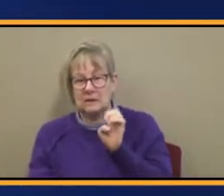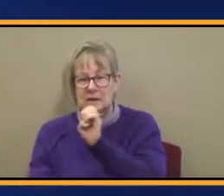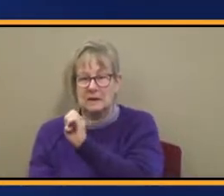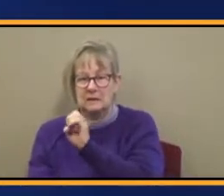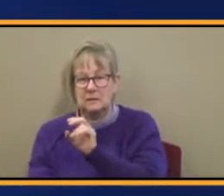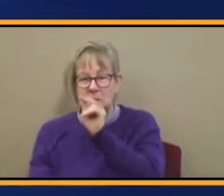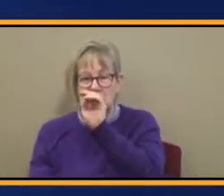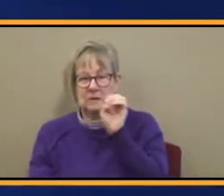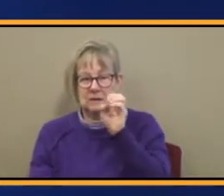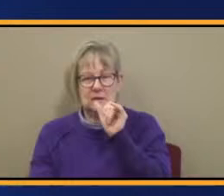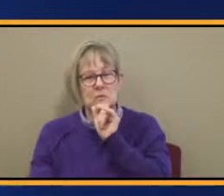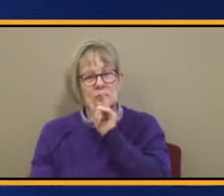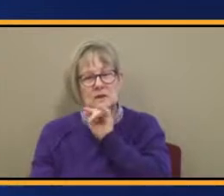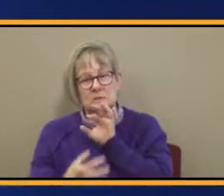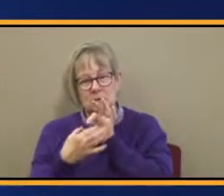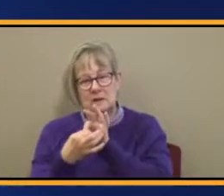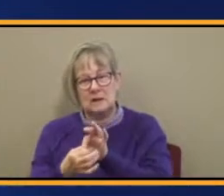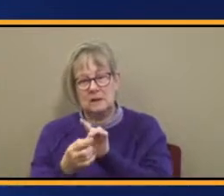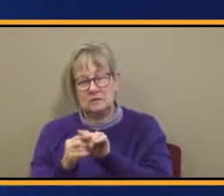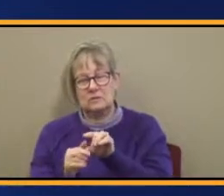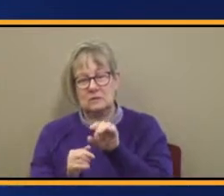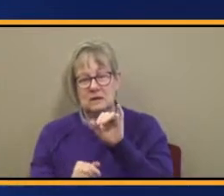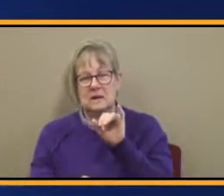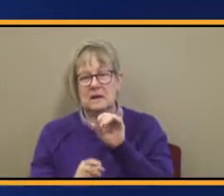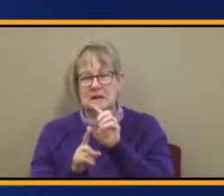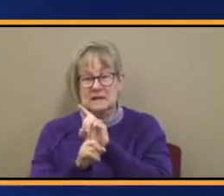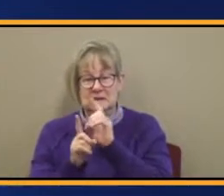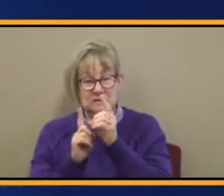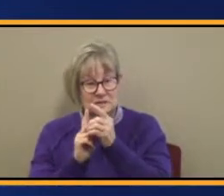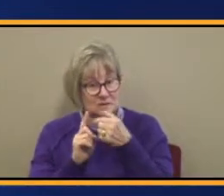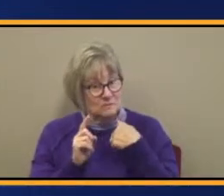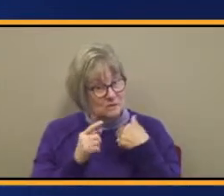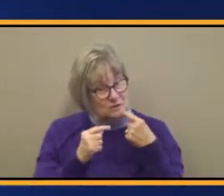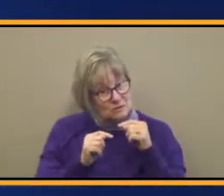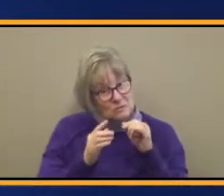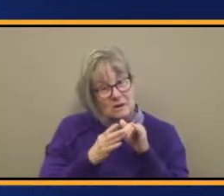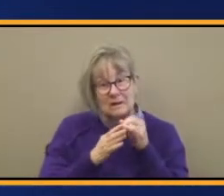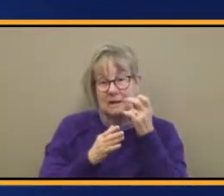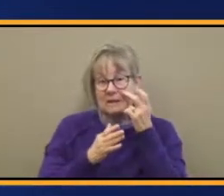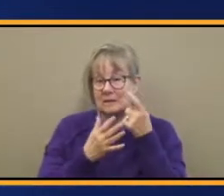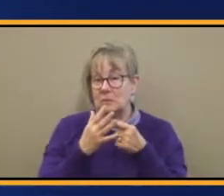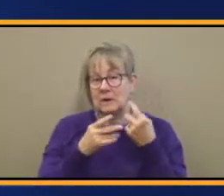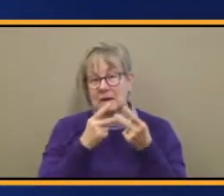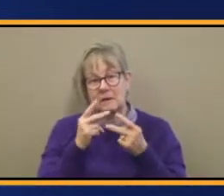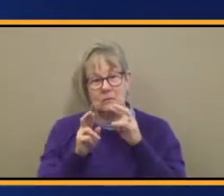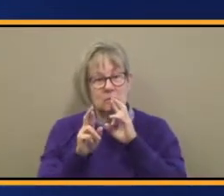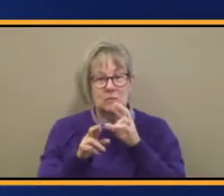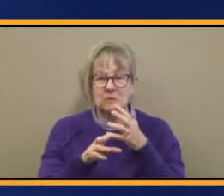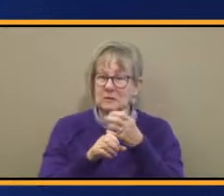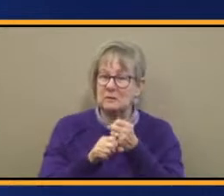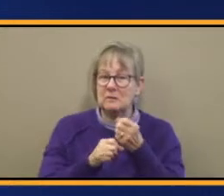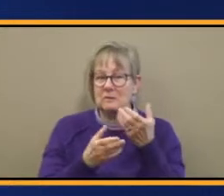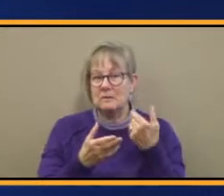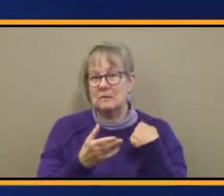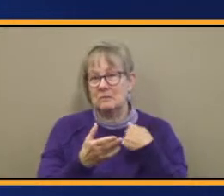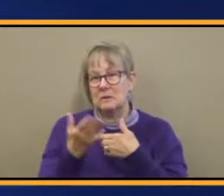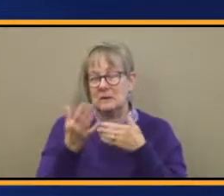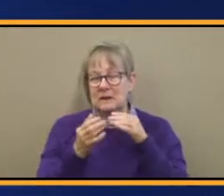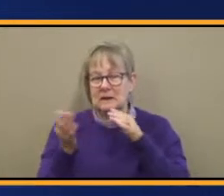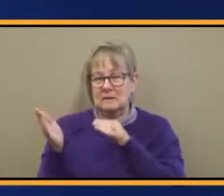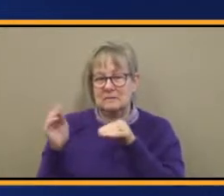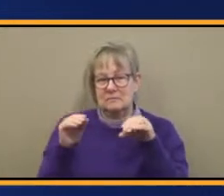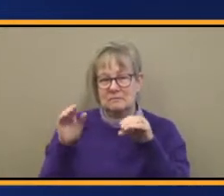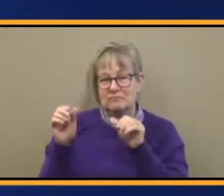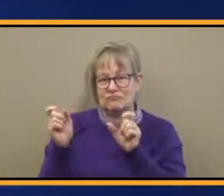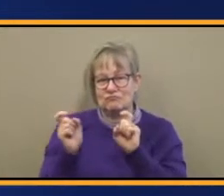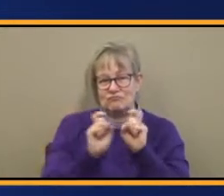don't necessarily relate to a district. Right. We can do it and see what kind of response we get. I mean, you may get skewed because people don't know